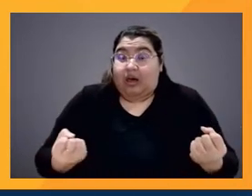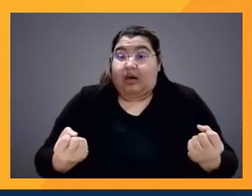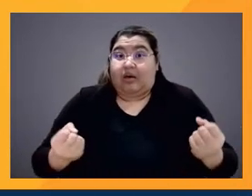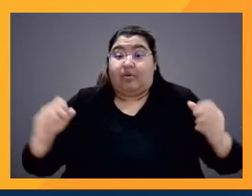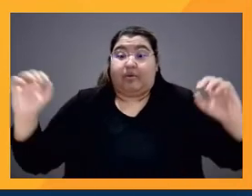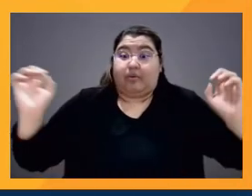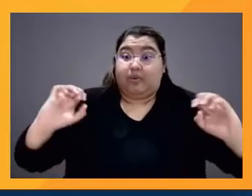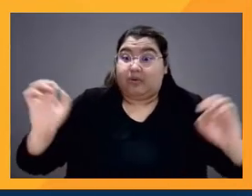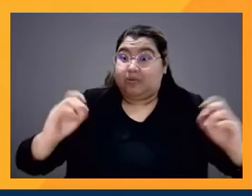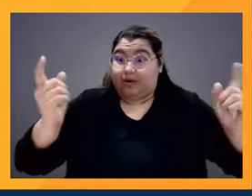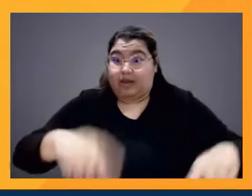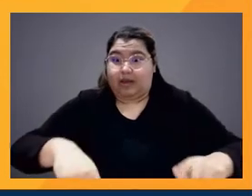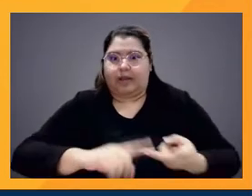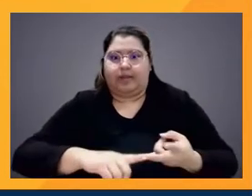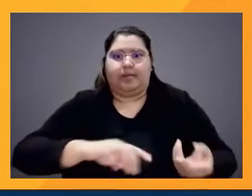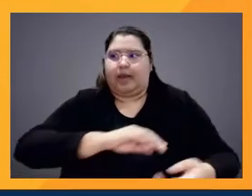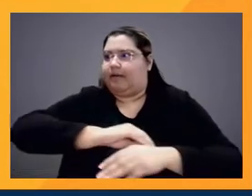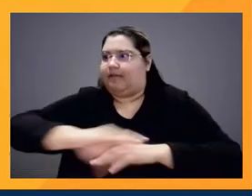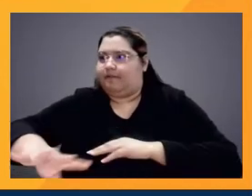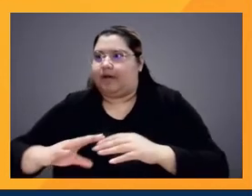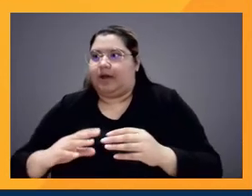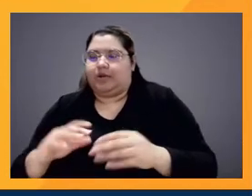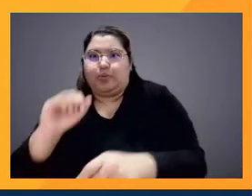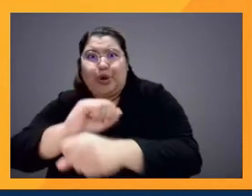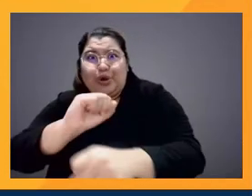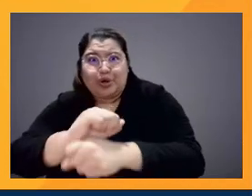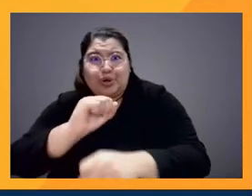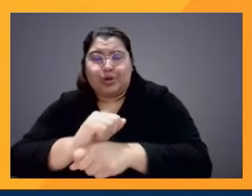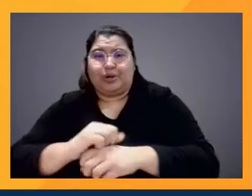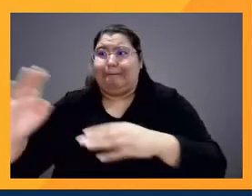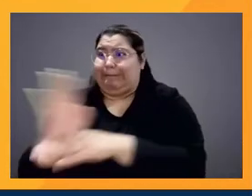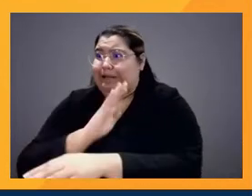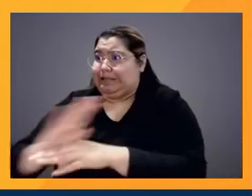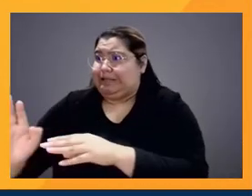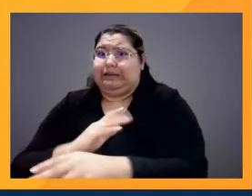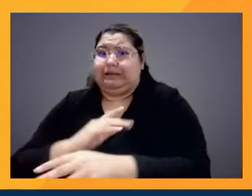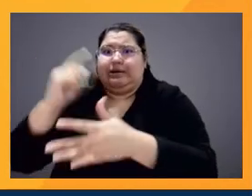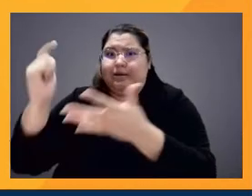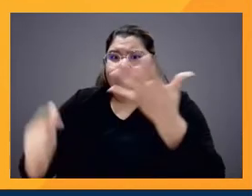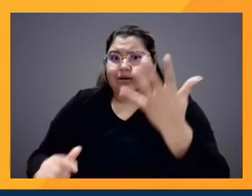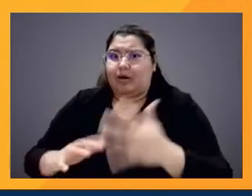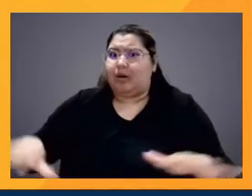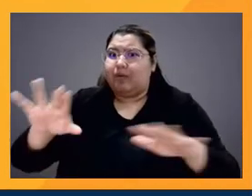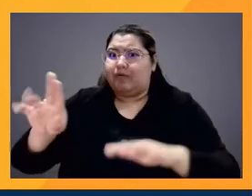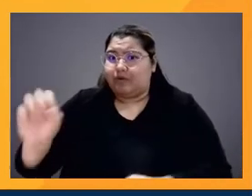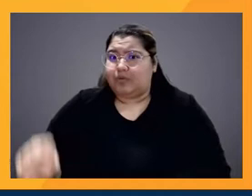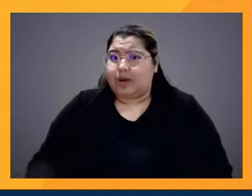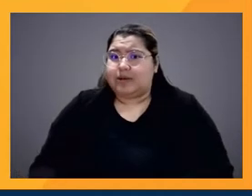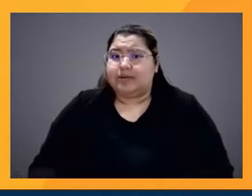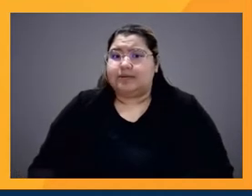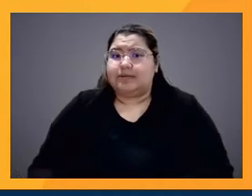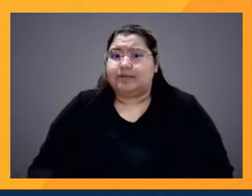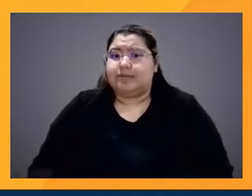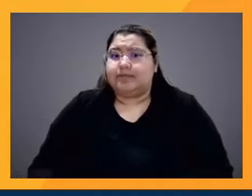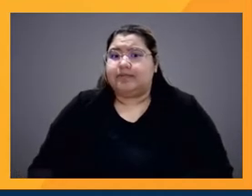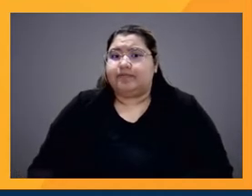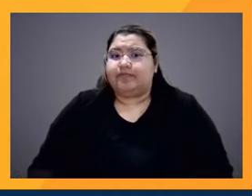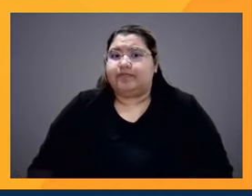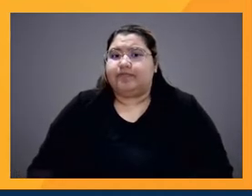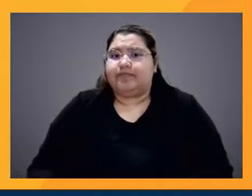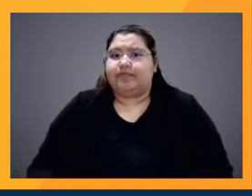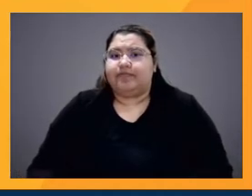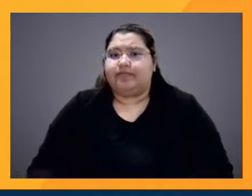been remarkable, and I'm so proud to lead this agency during this time. Well, and better than most, the